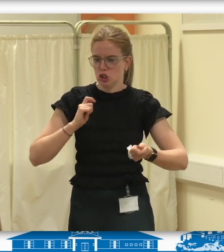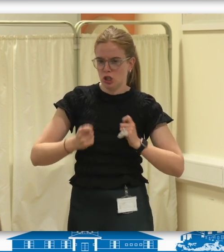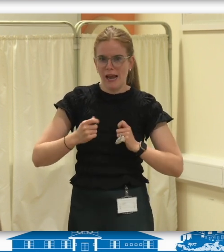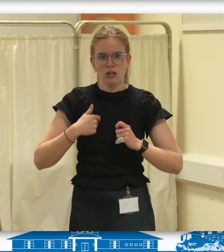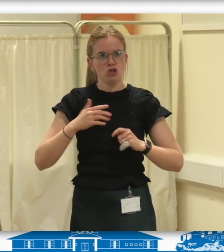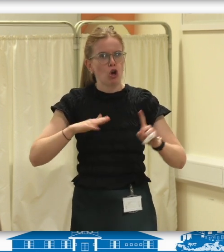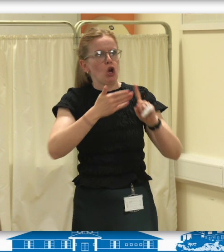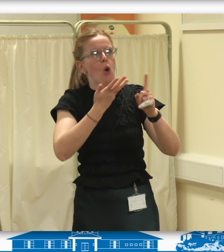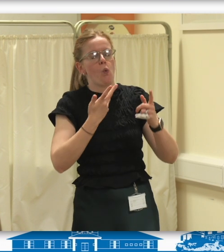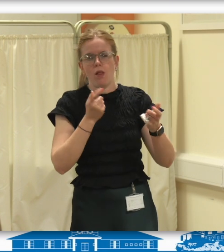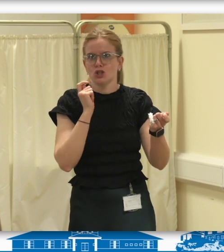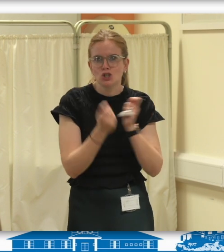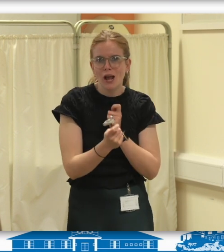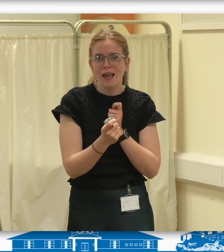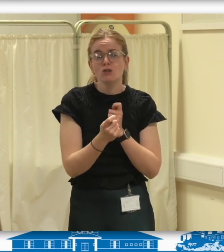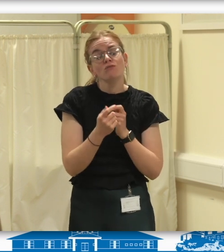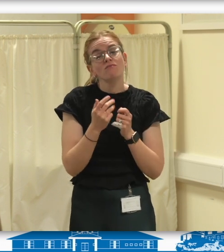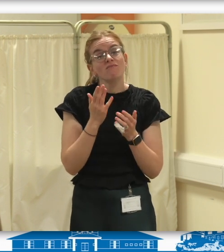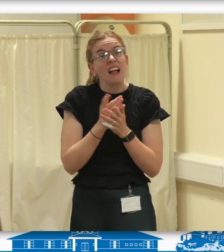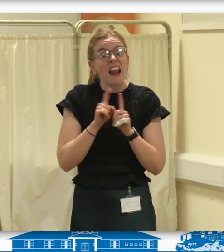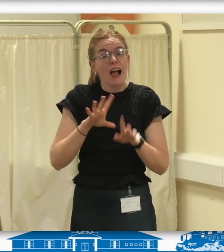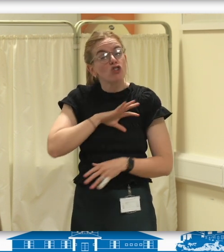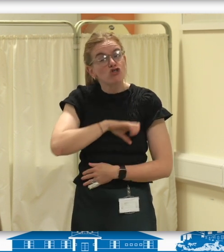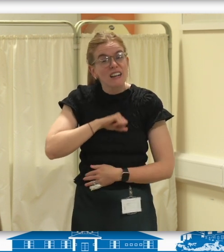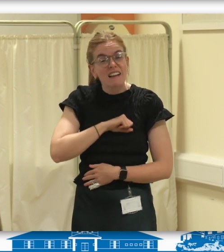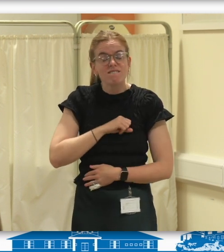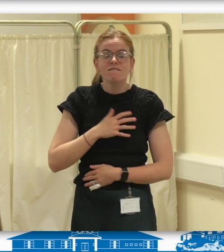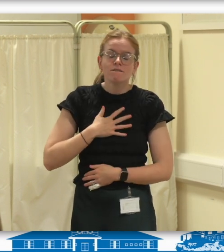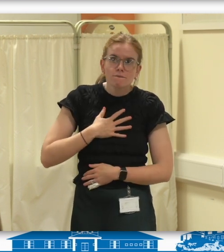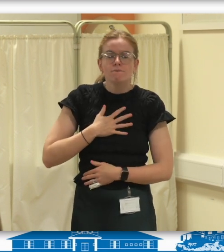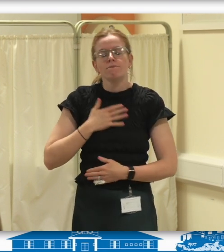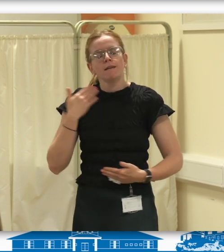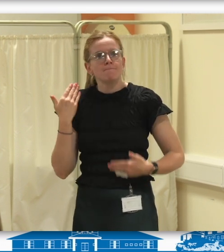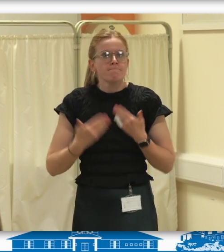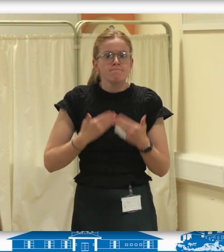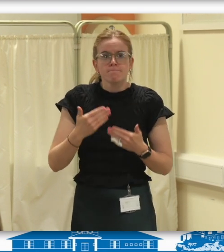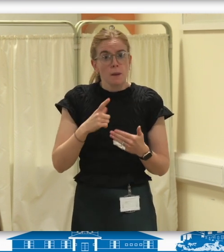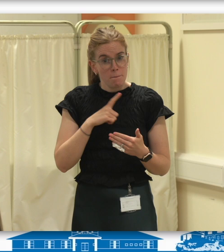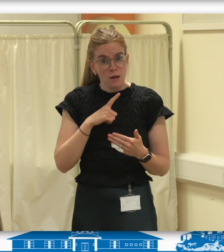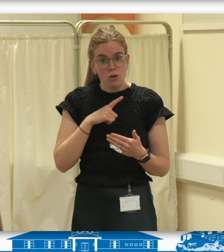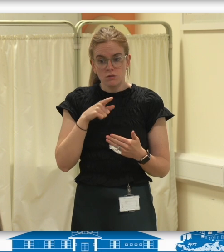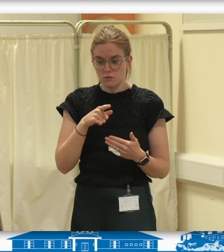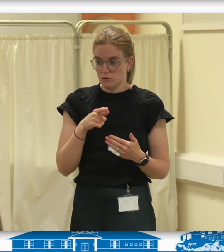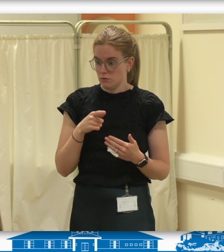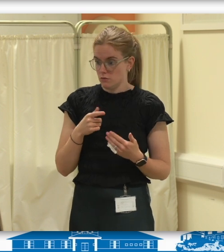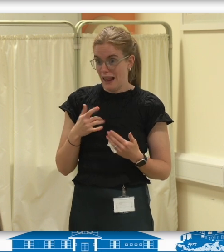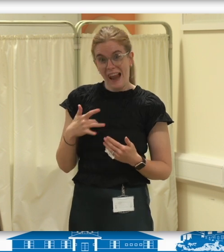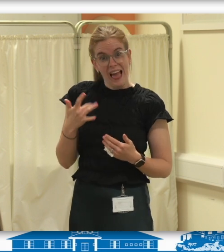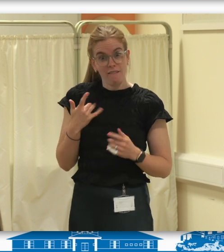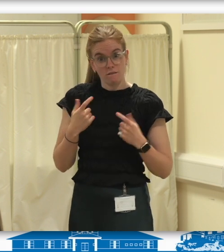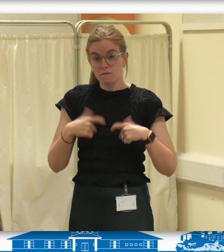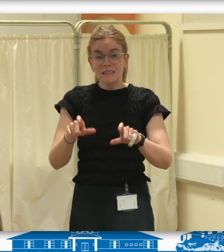to go through when you're diagnosed with a chronic illness because you're losing not only roles in the moment, but